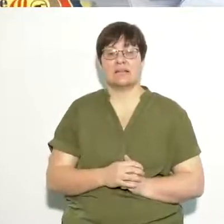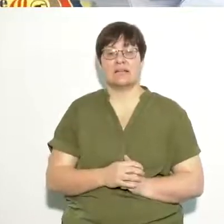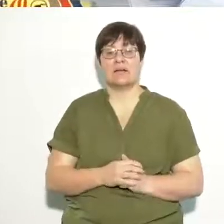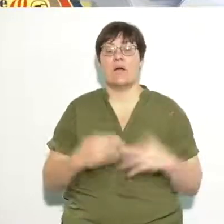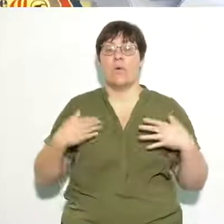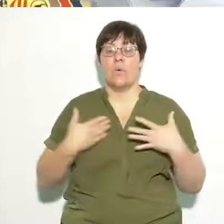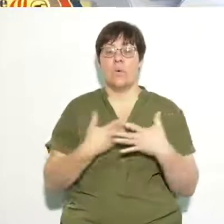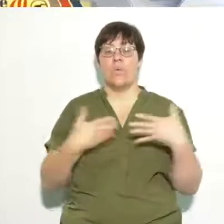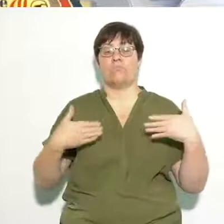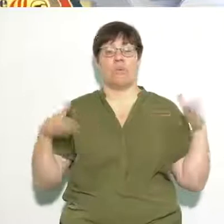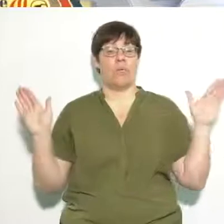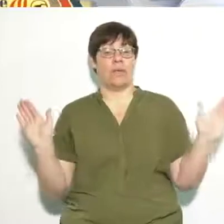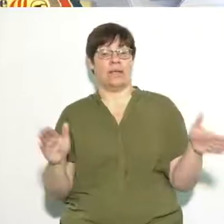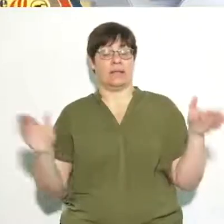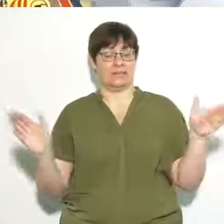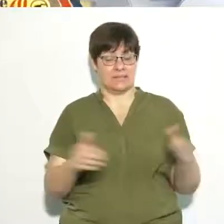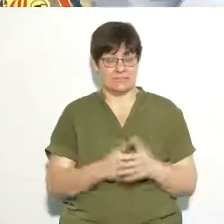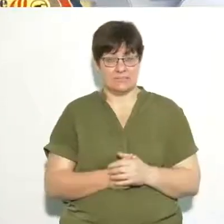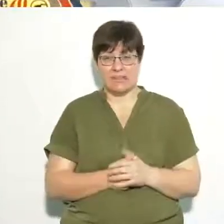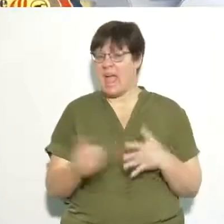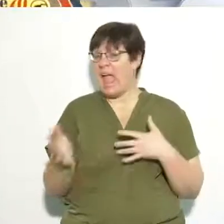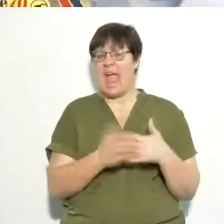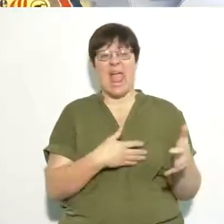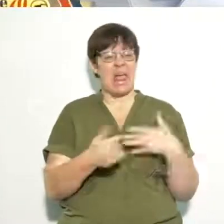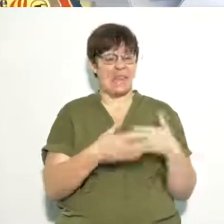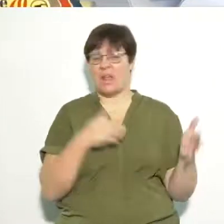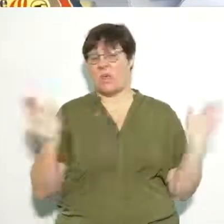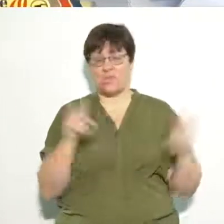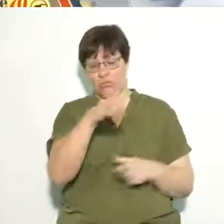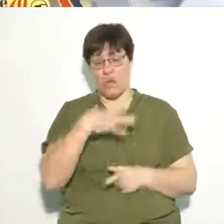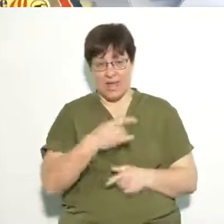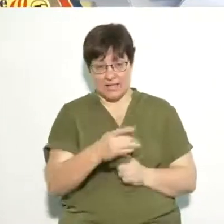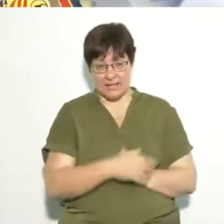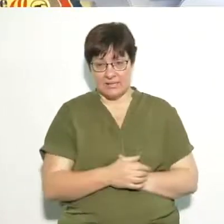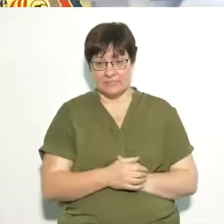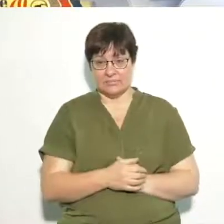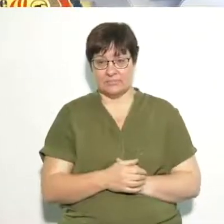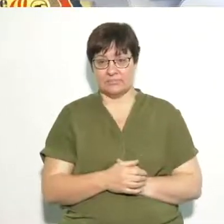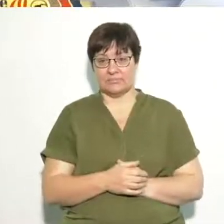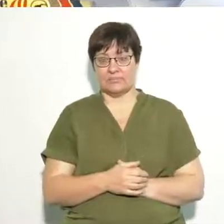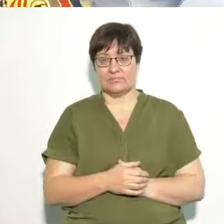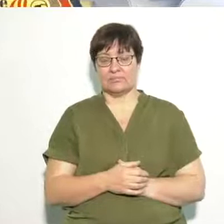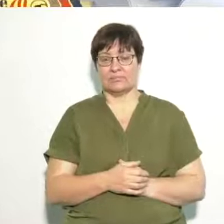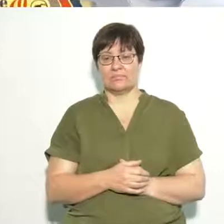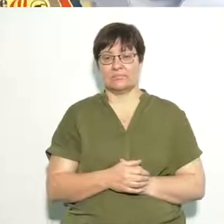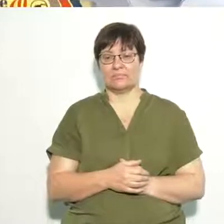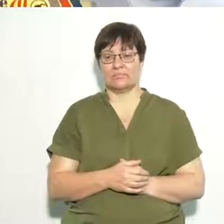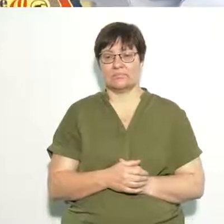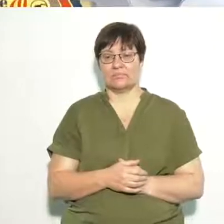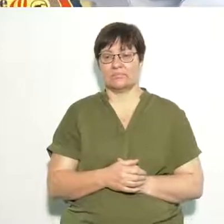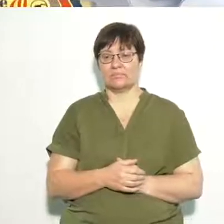and some wings. You can draw any type of wings that you would like your butterfly to have.